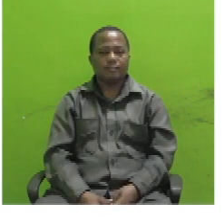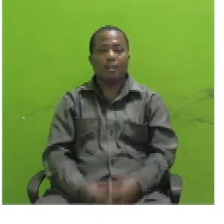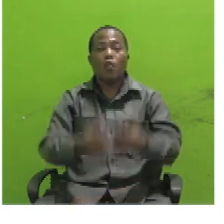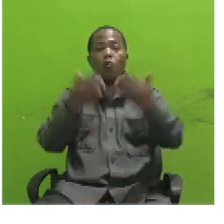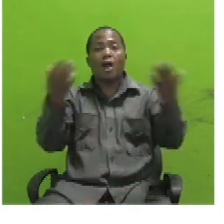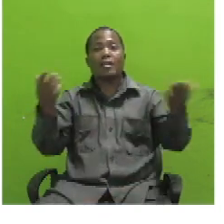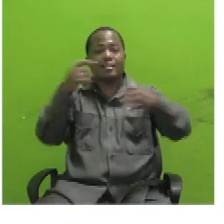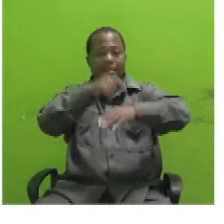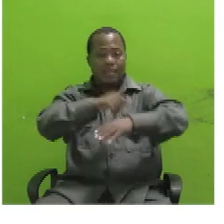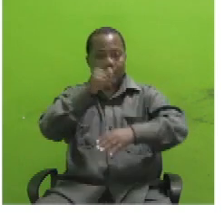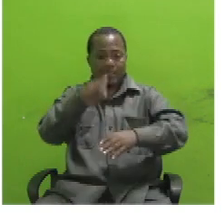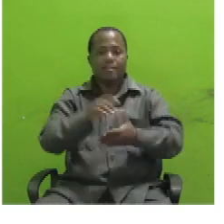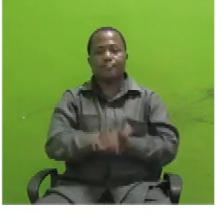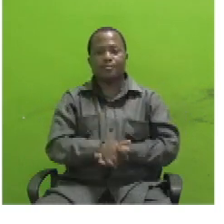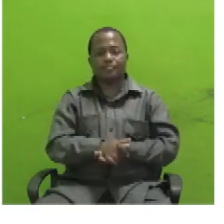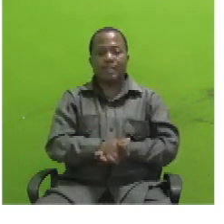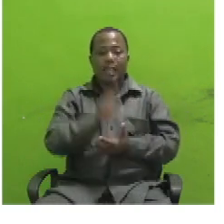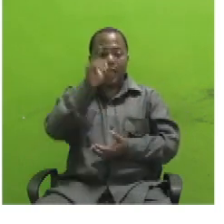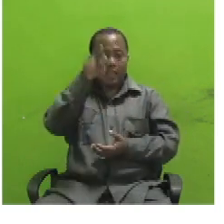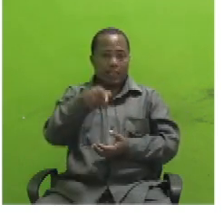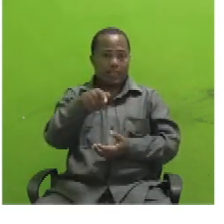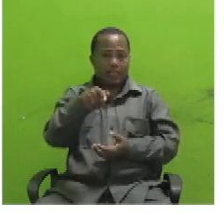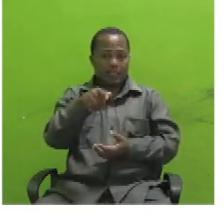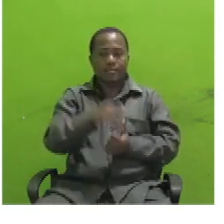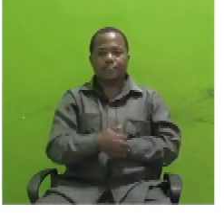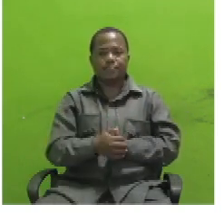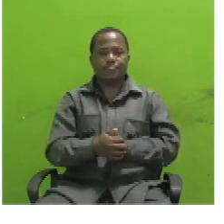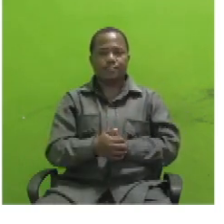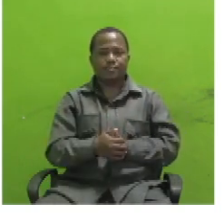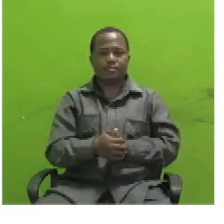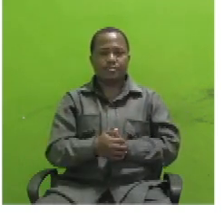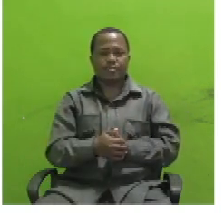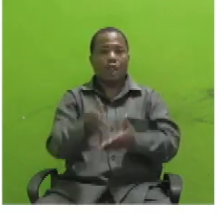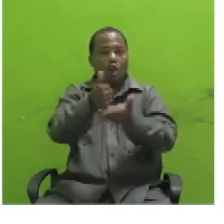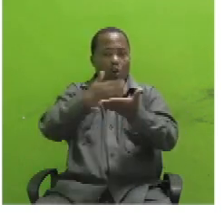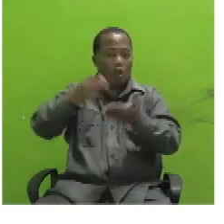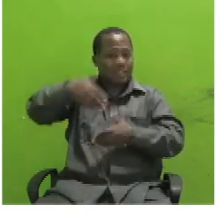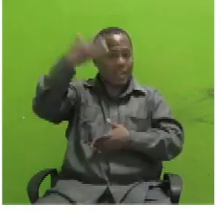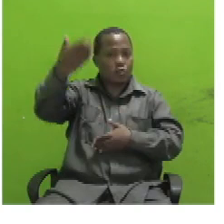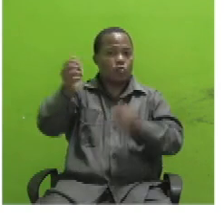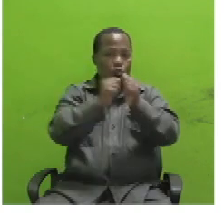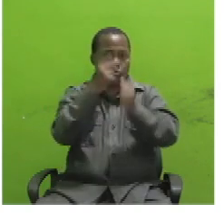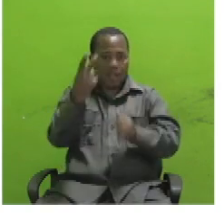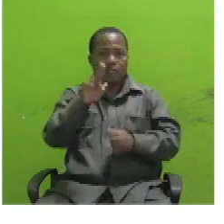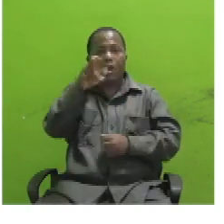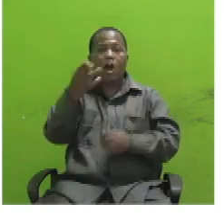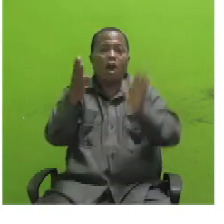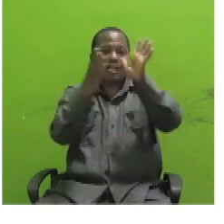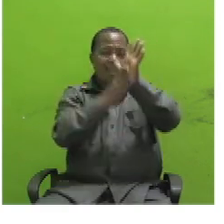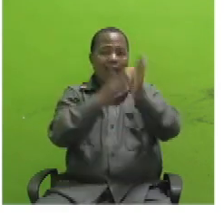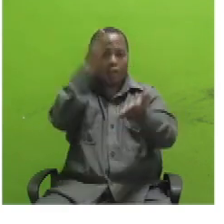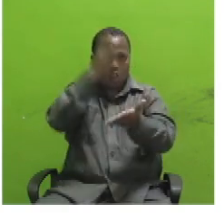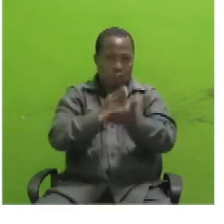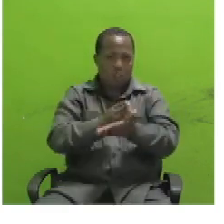What time is it? It is 11:45, or 9:00,